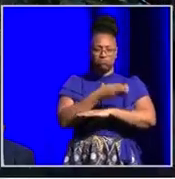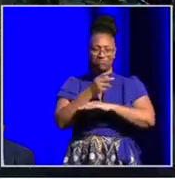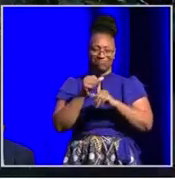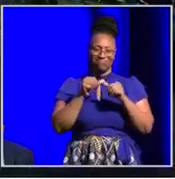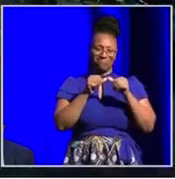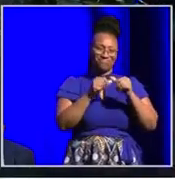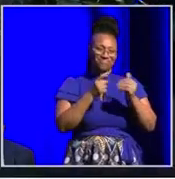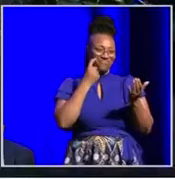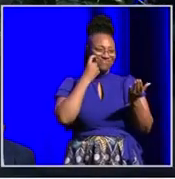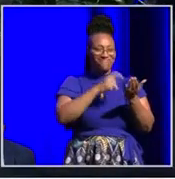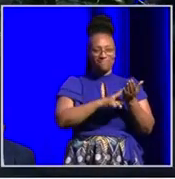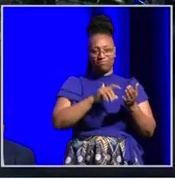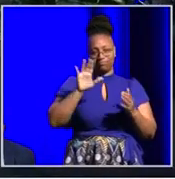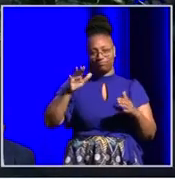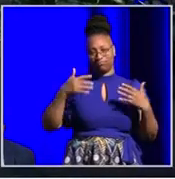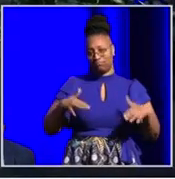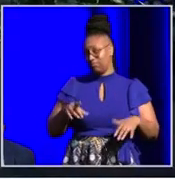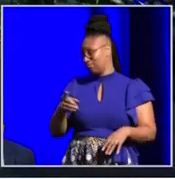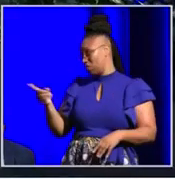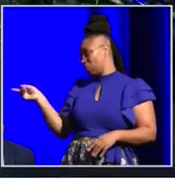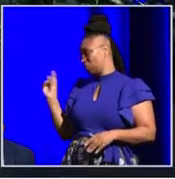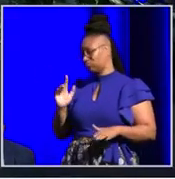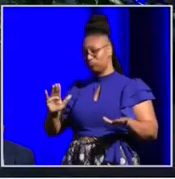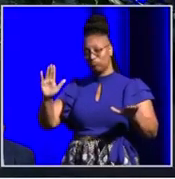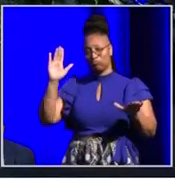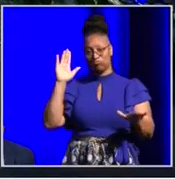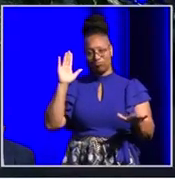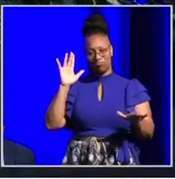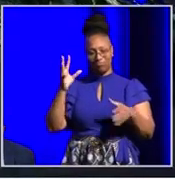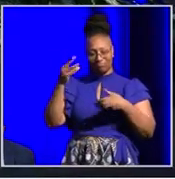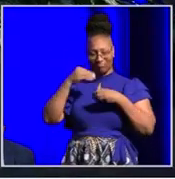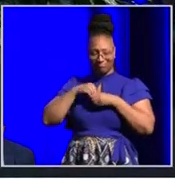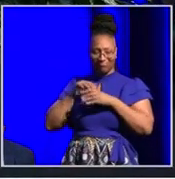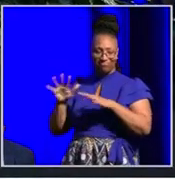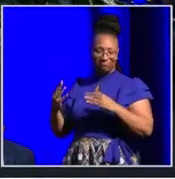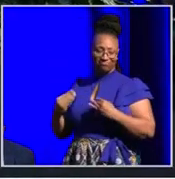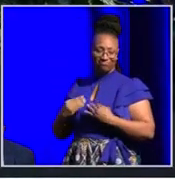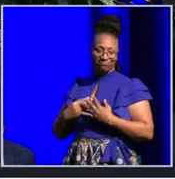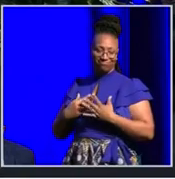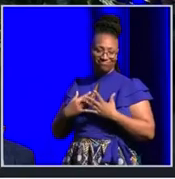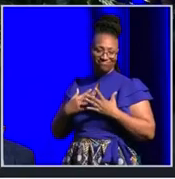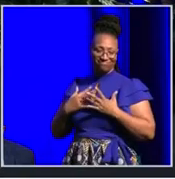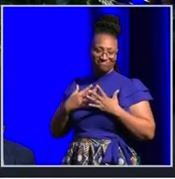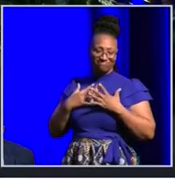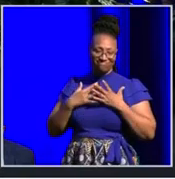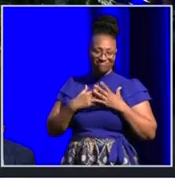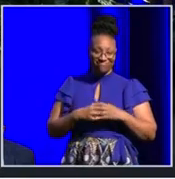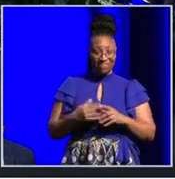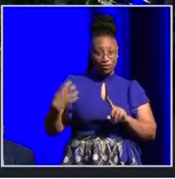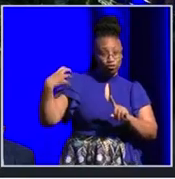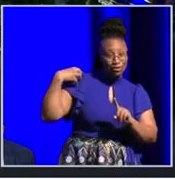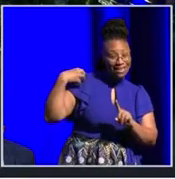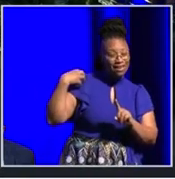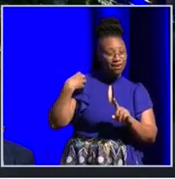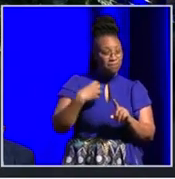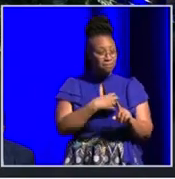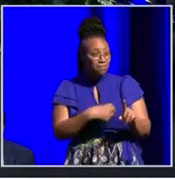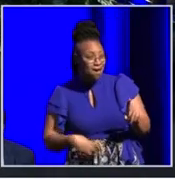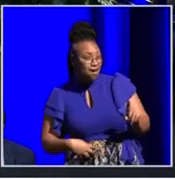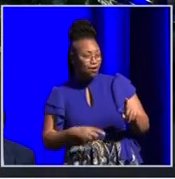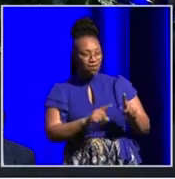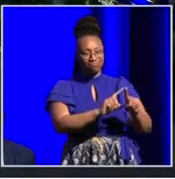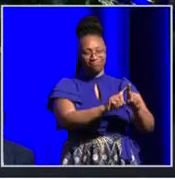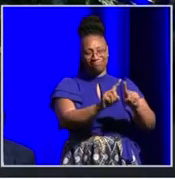inauguration of Mayor Muriel Bowser and the swearing-in of Council Chair Phil Mendelson and Council Members Bonds, McDuffie,